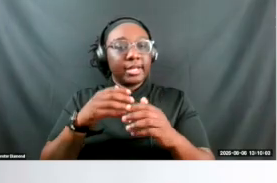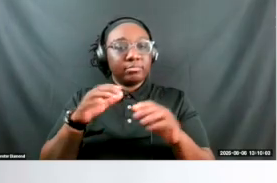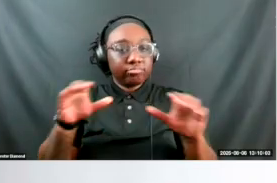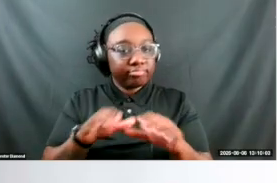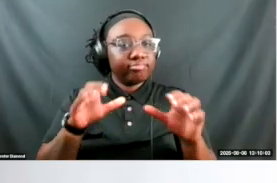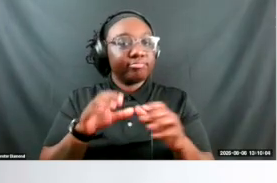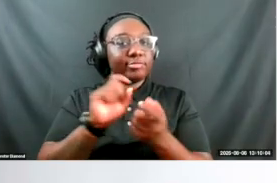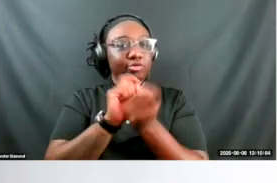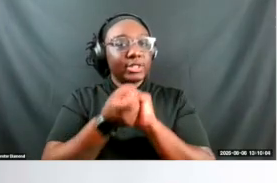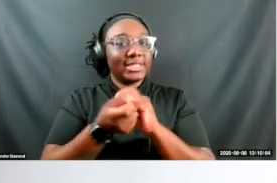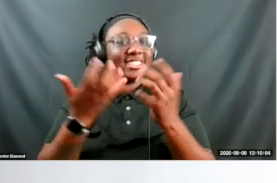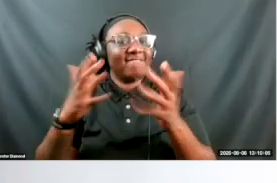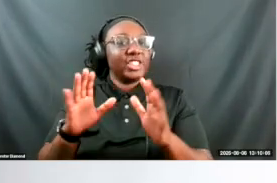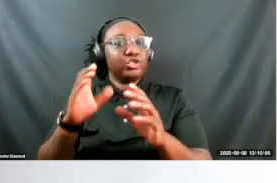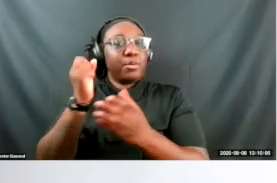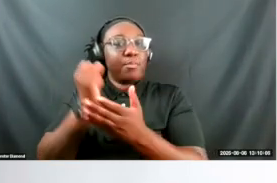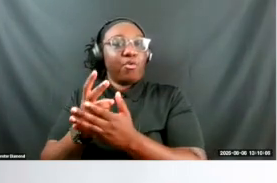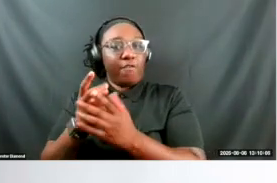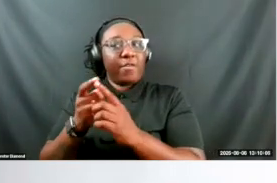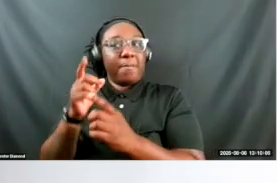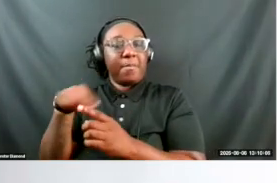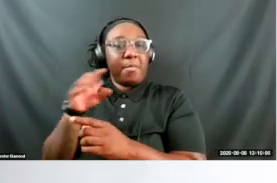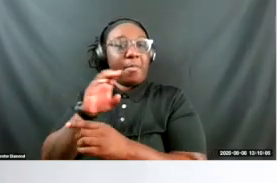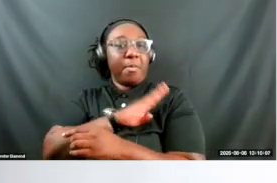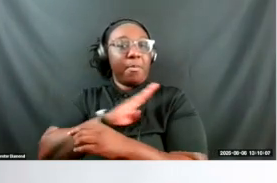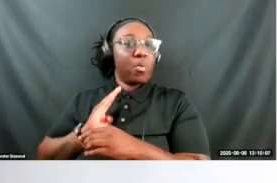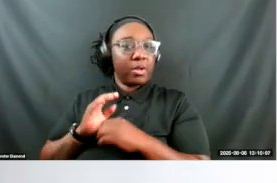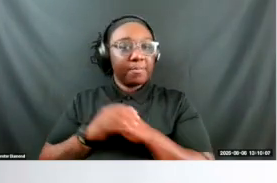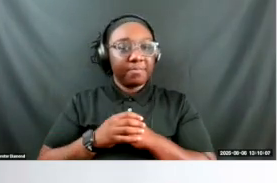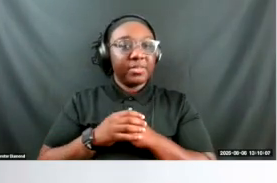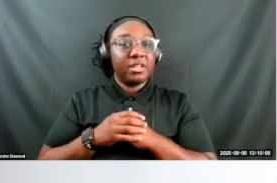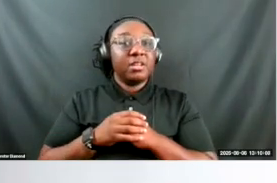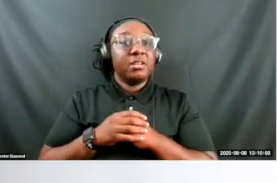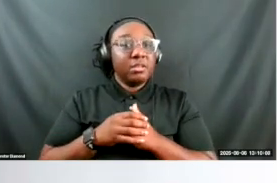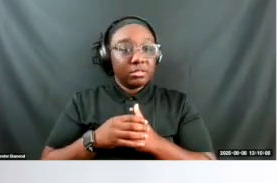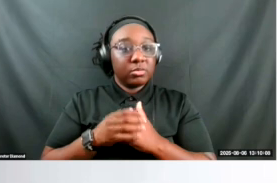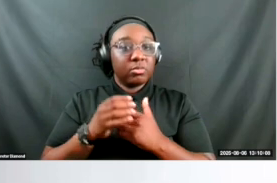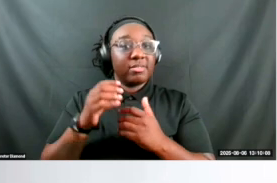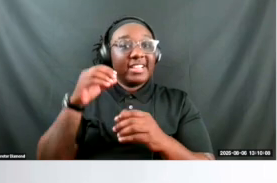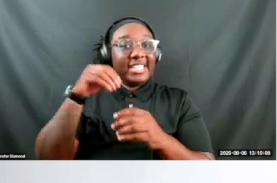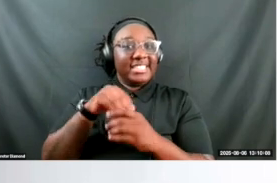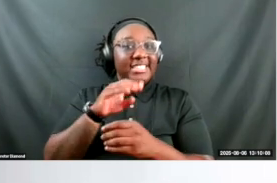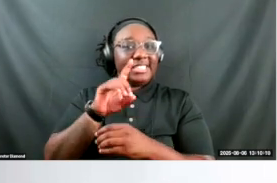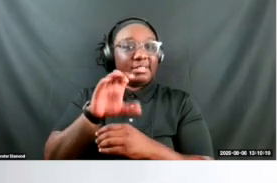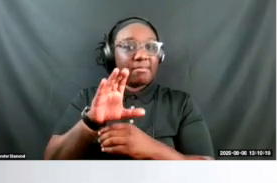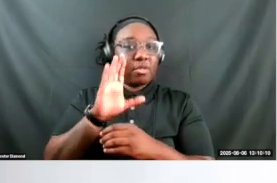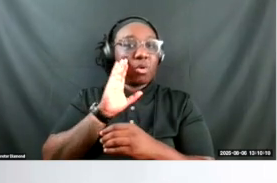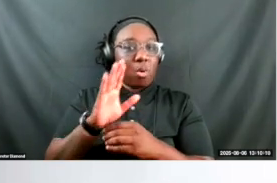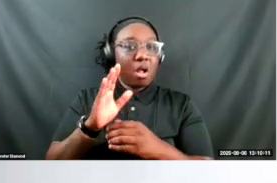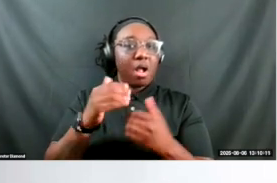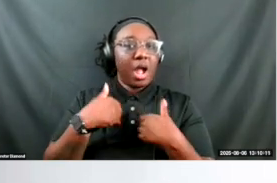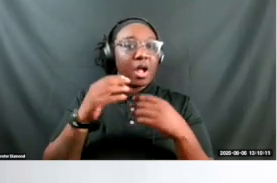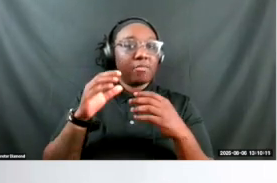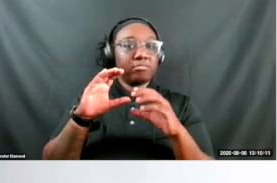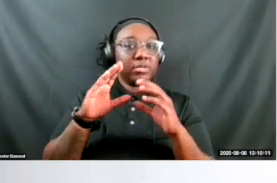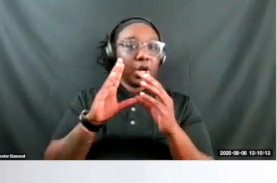to reflect on how the development process went so we can improve it for the following year. I'd like to point out that while this process may